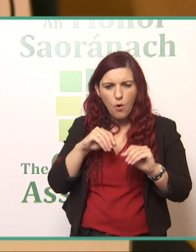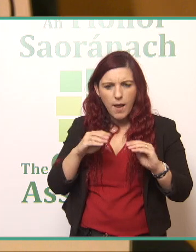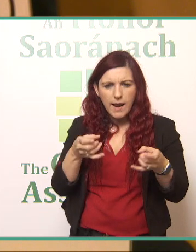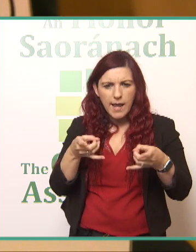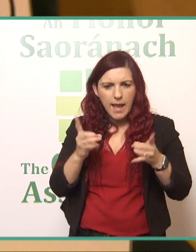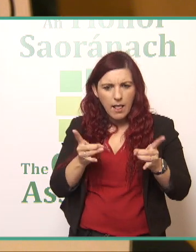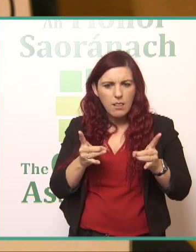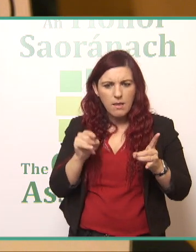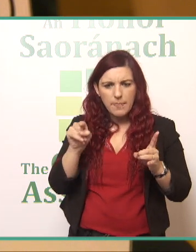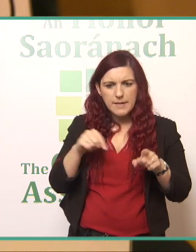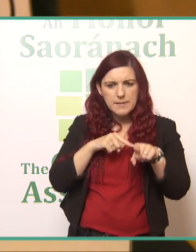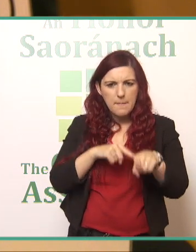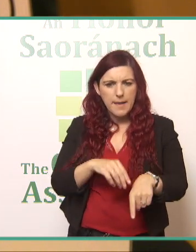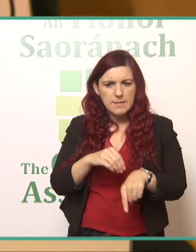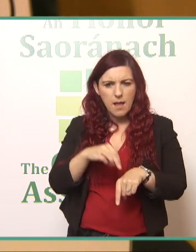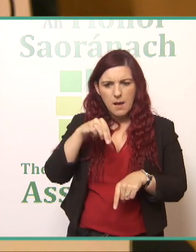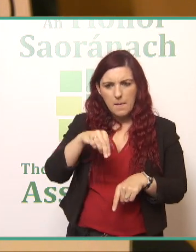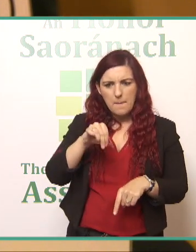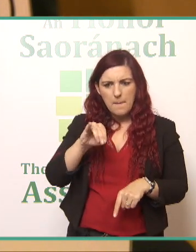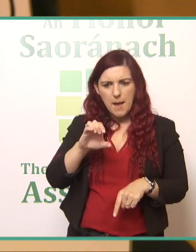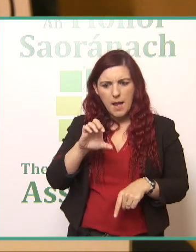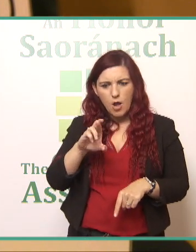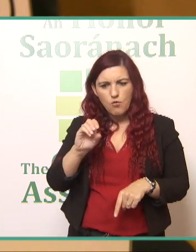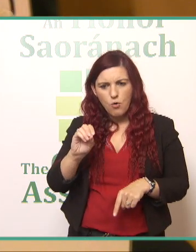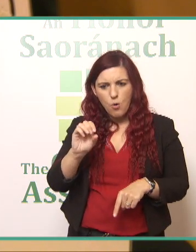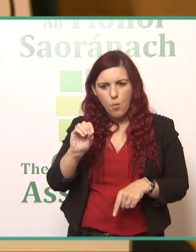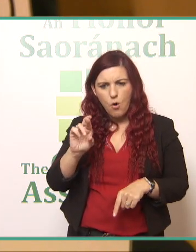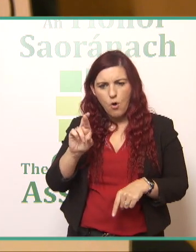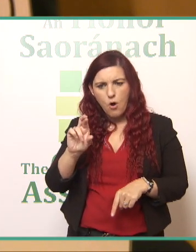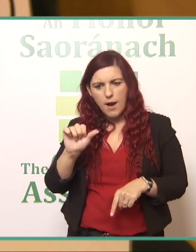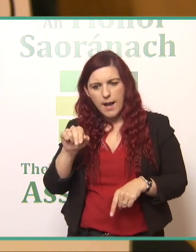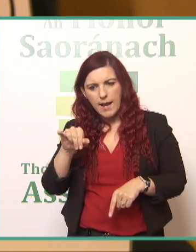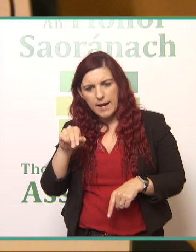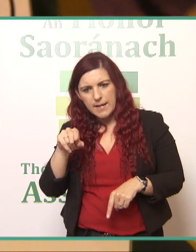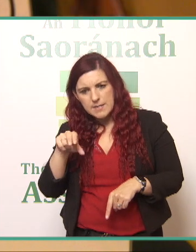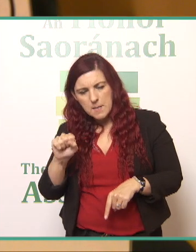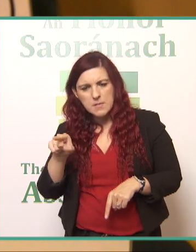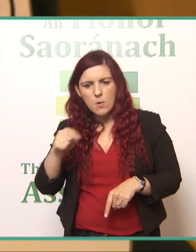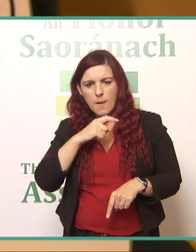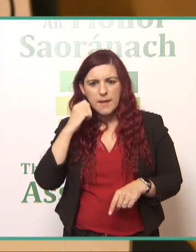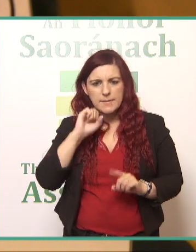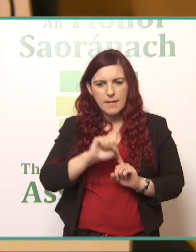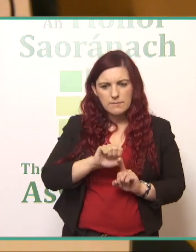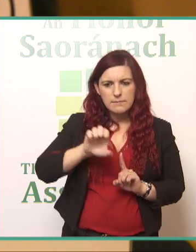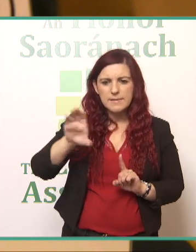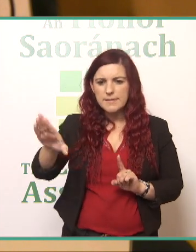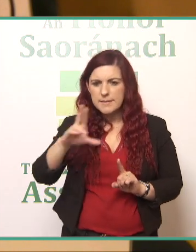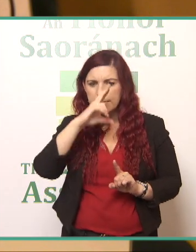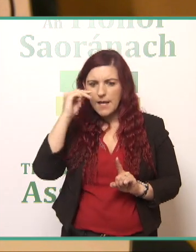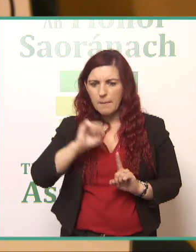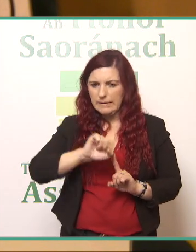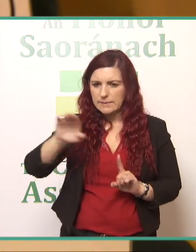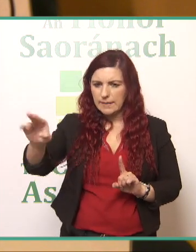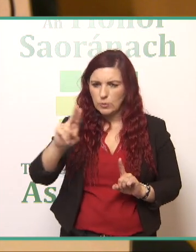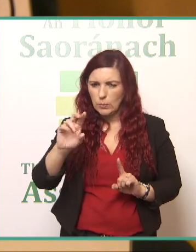health is dependent on these microorganisms. But he sent his soil sample, had to send it over to the UK